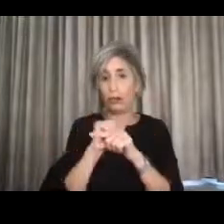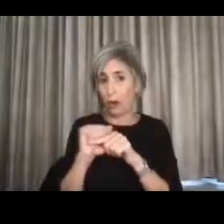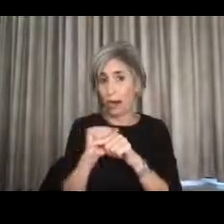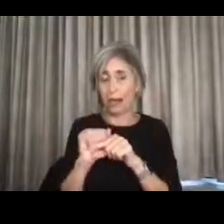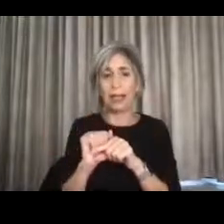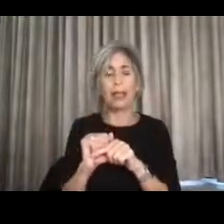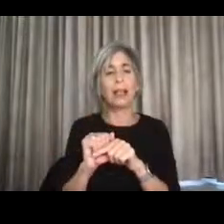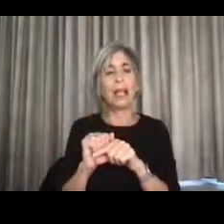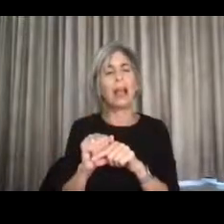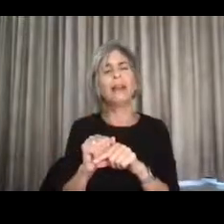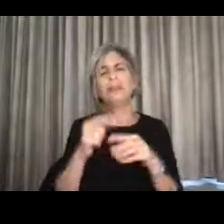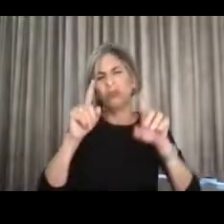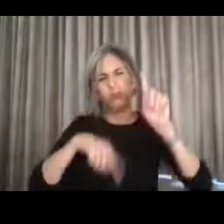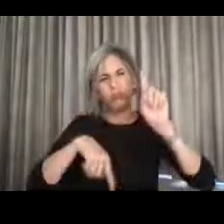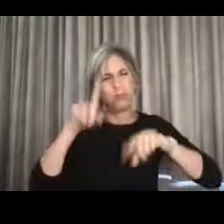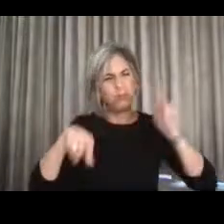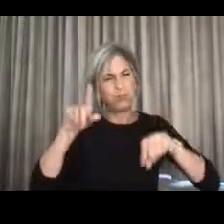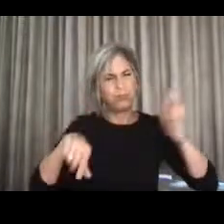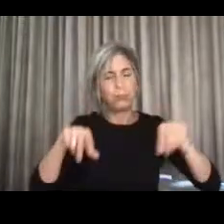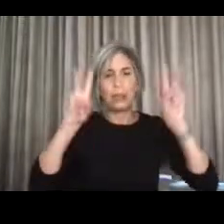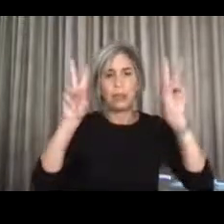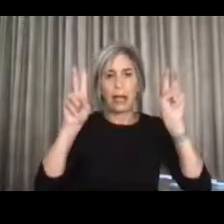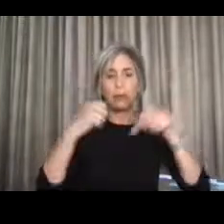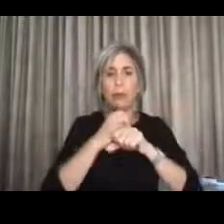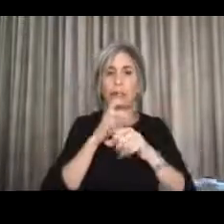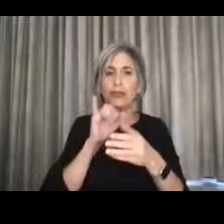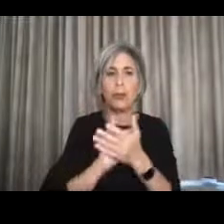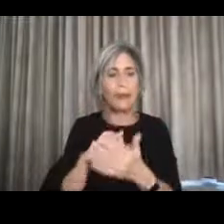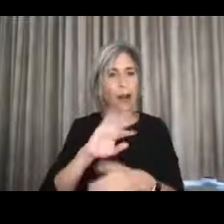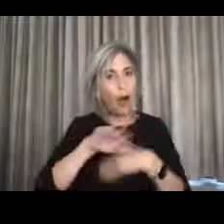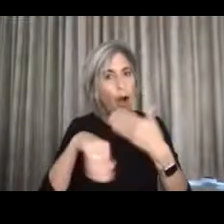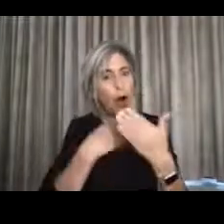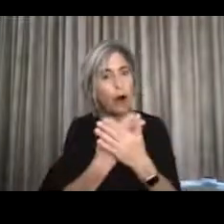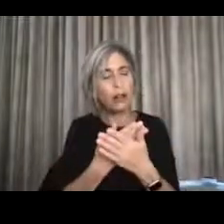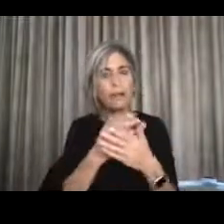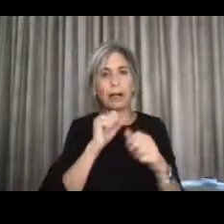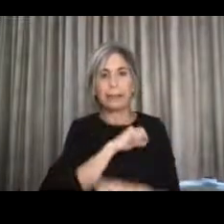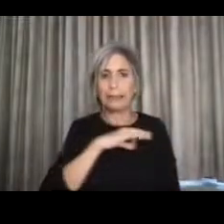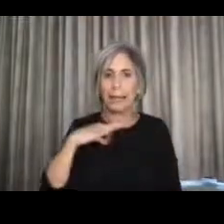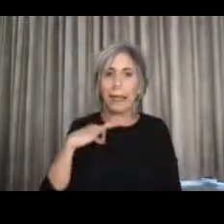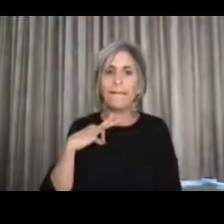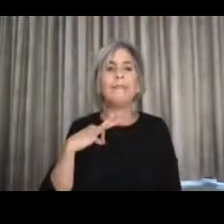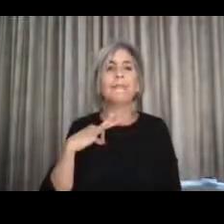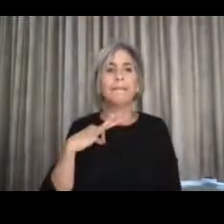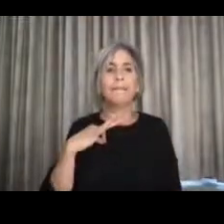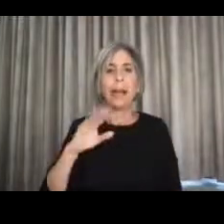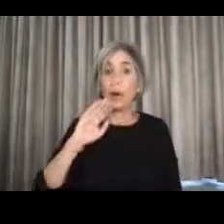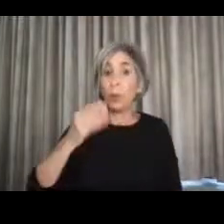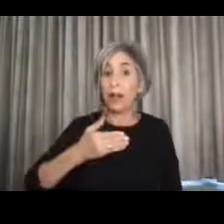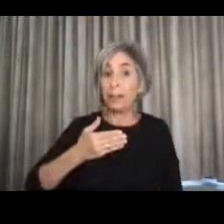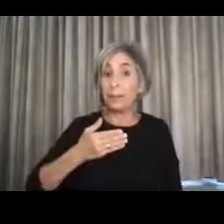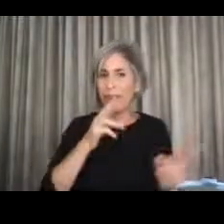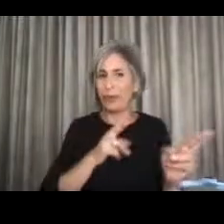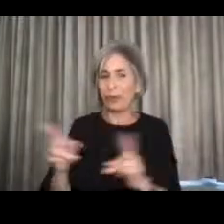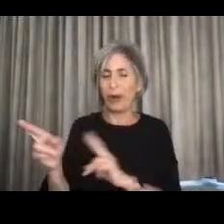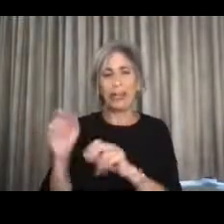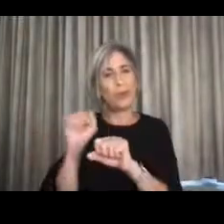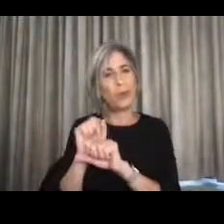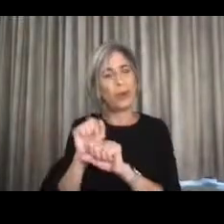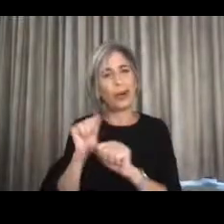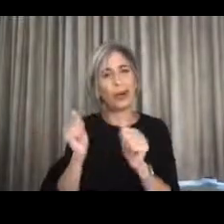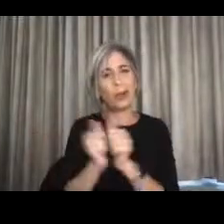all different kinds of topics, just to make sure that all of our staff are welcoming and prepared to work with all different